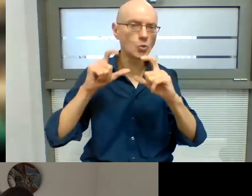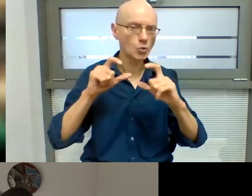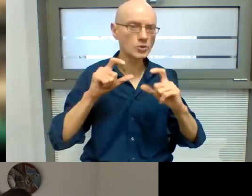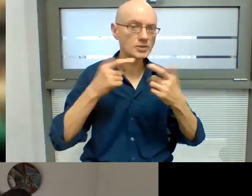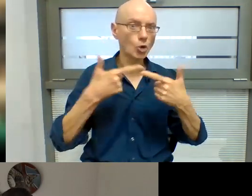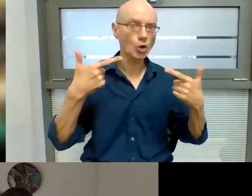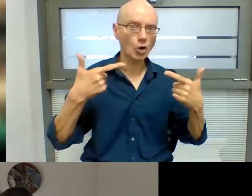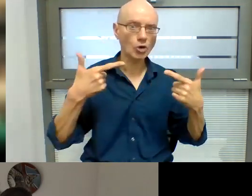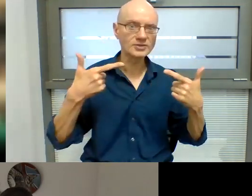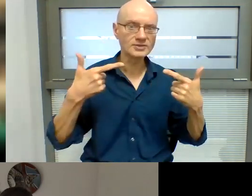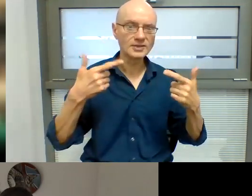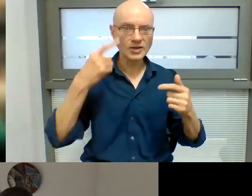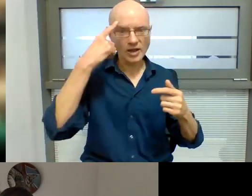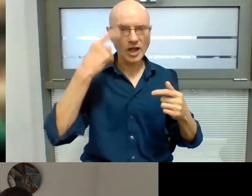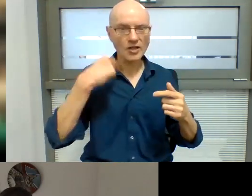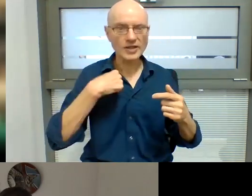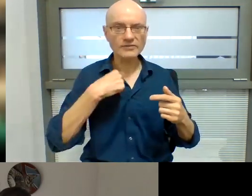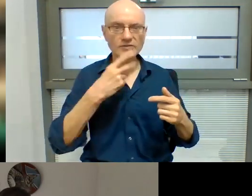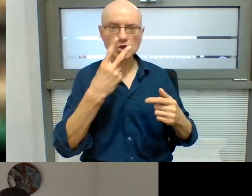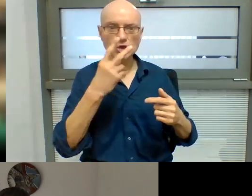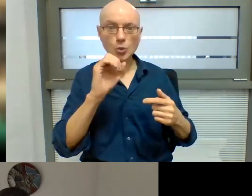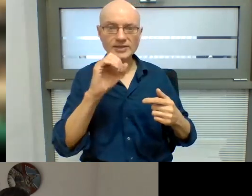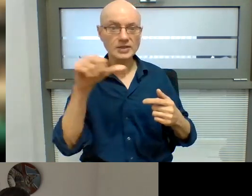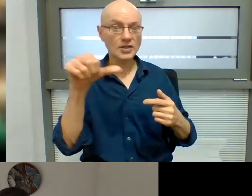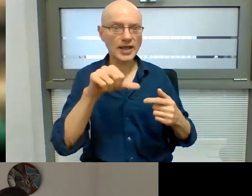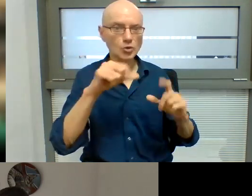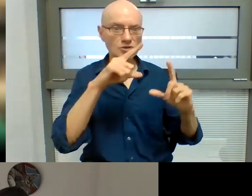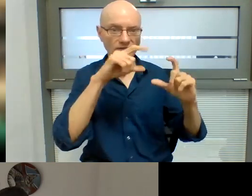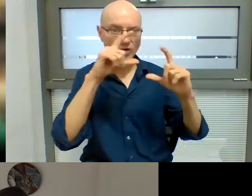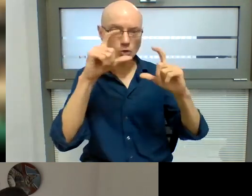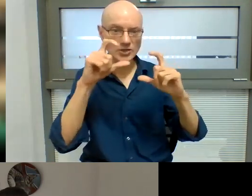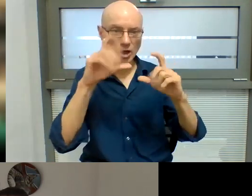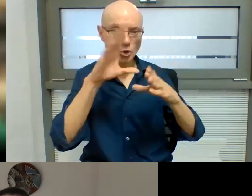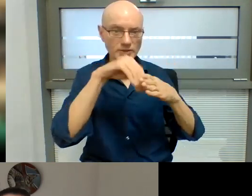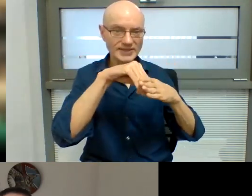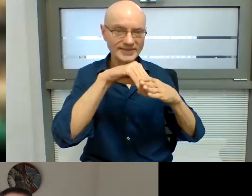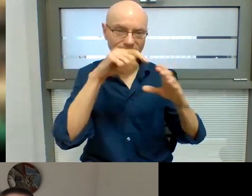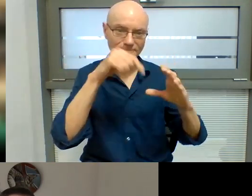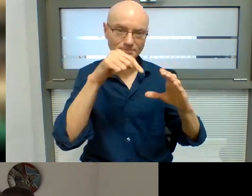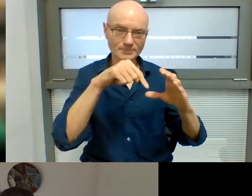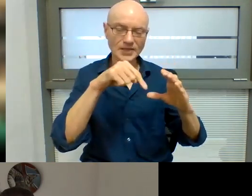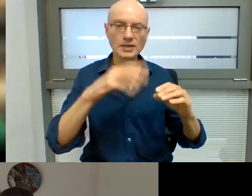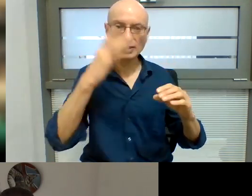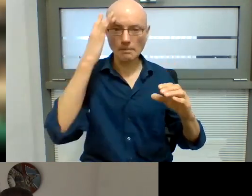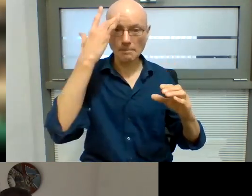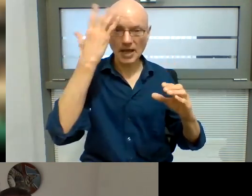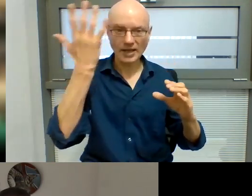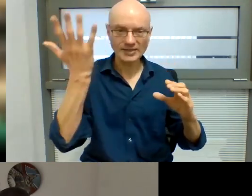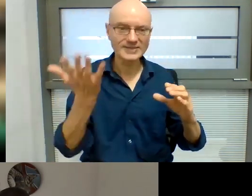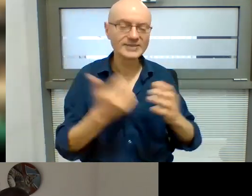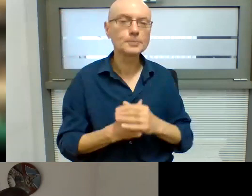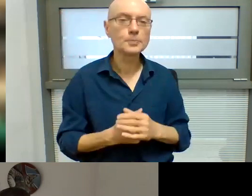I think there's over 20,000 photos on my Apple gadgets. It's crazy. So